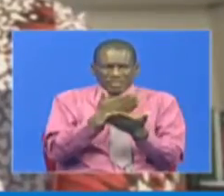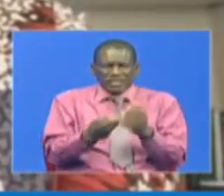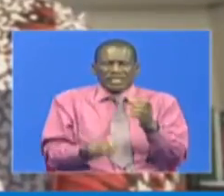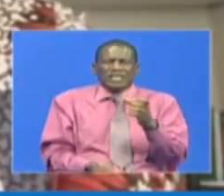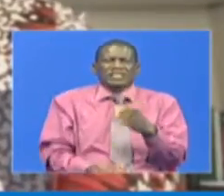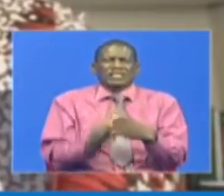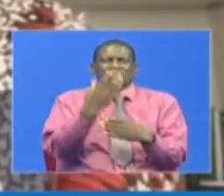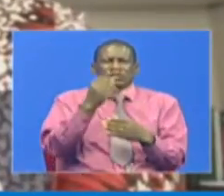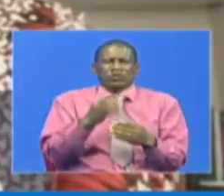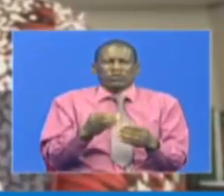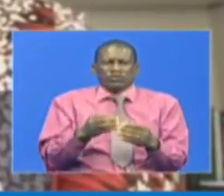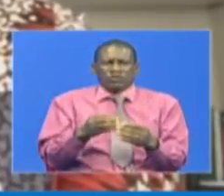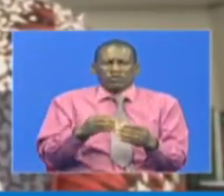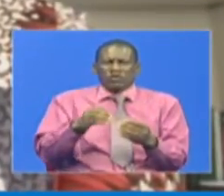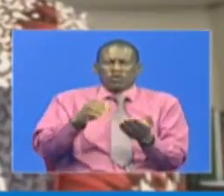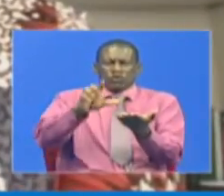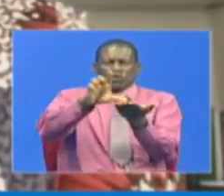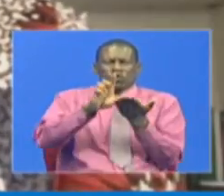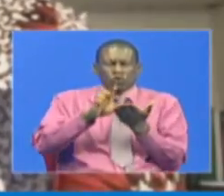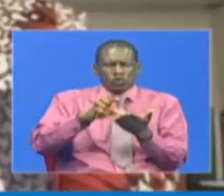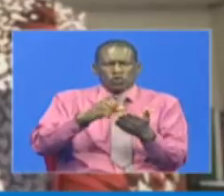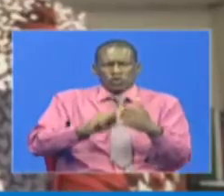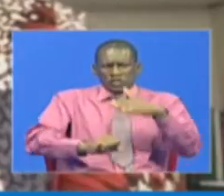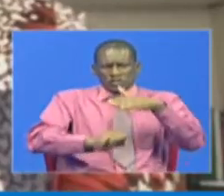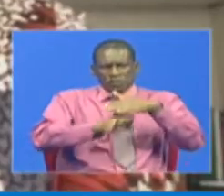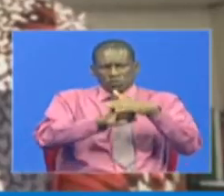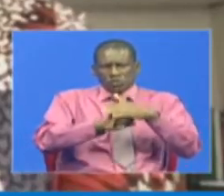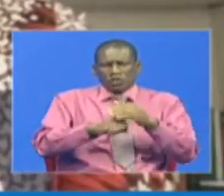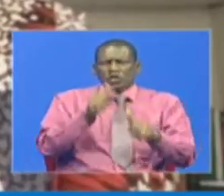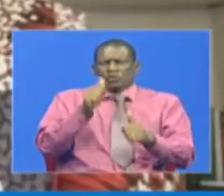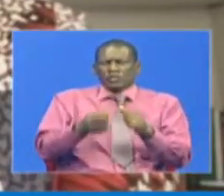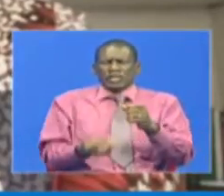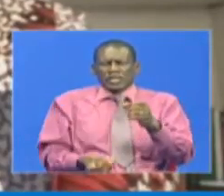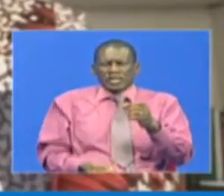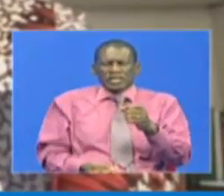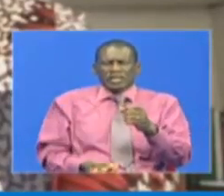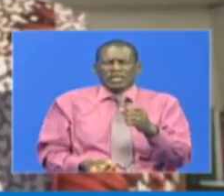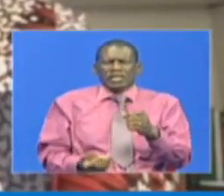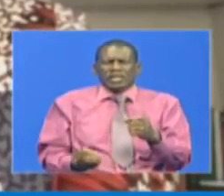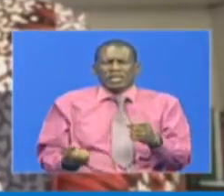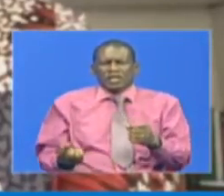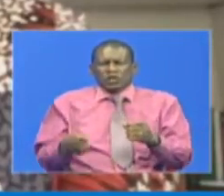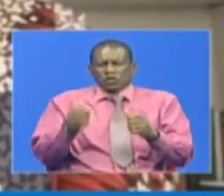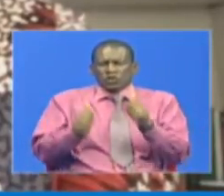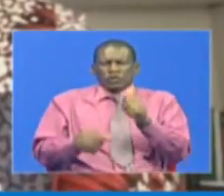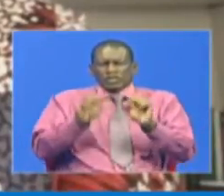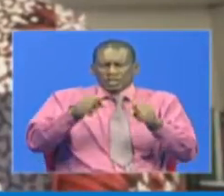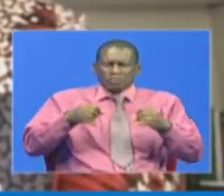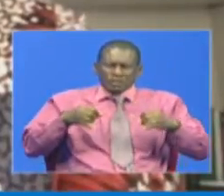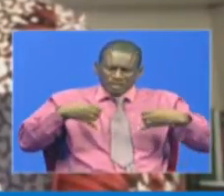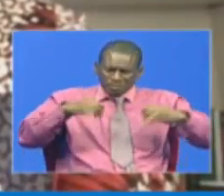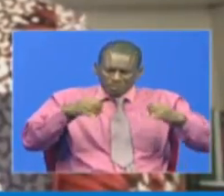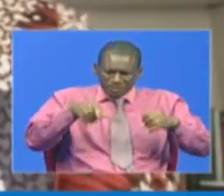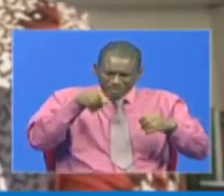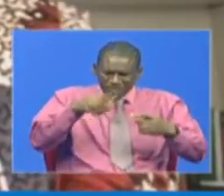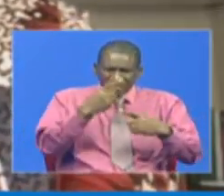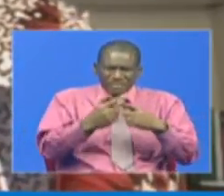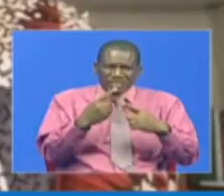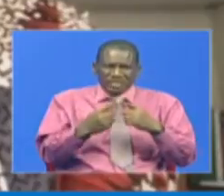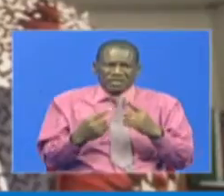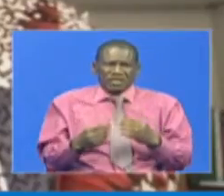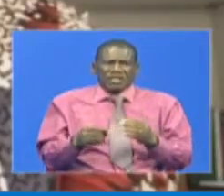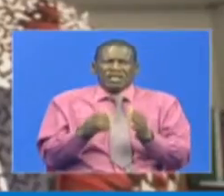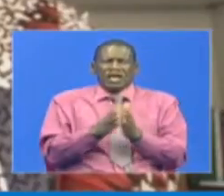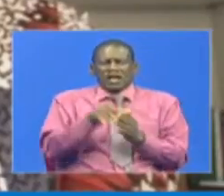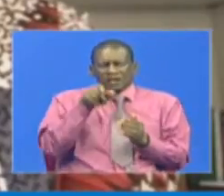establishment of the credit guarantee, which we hope can come into effect within this year. And